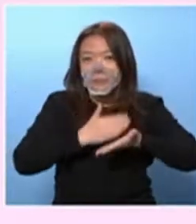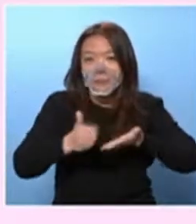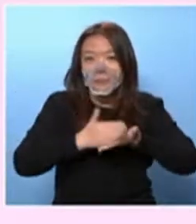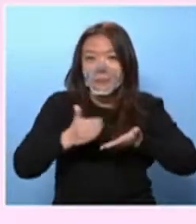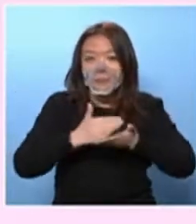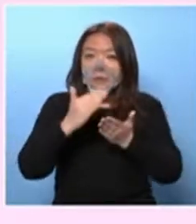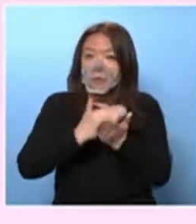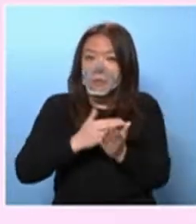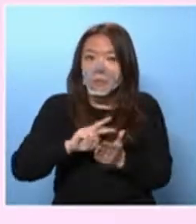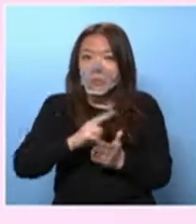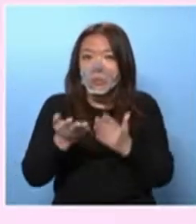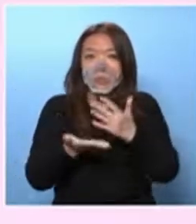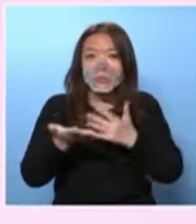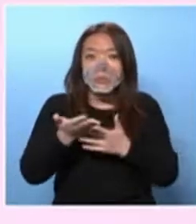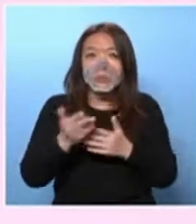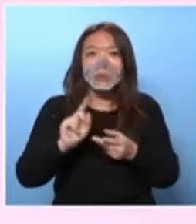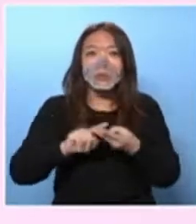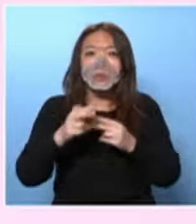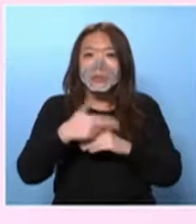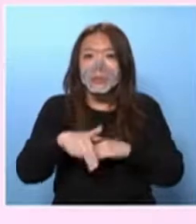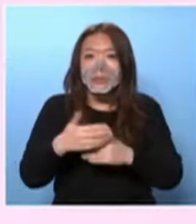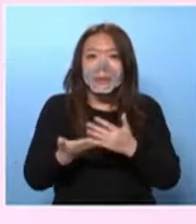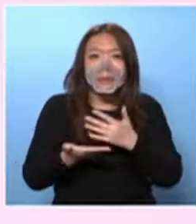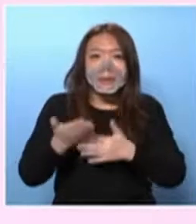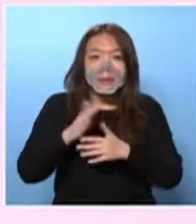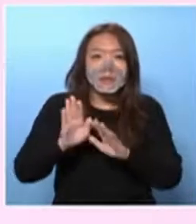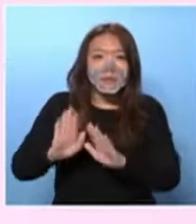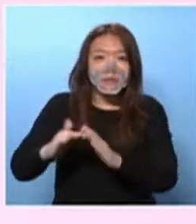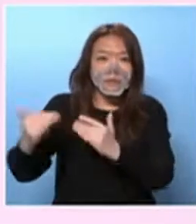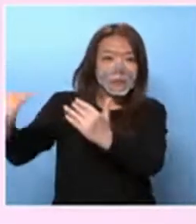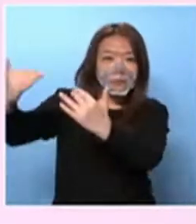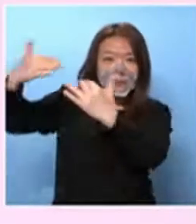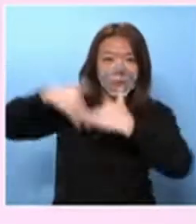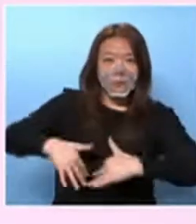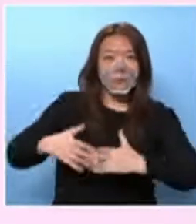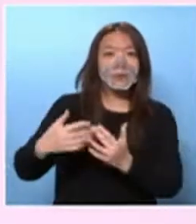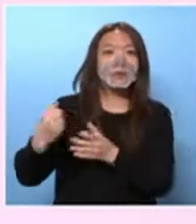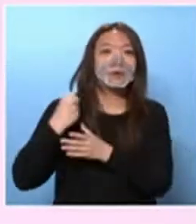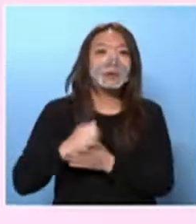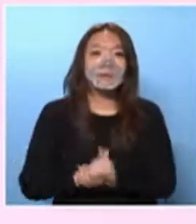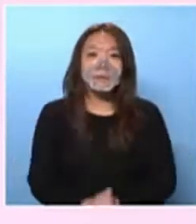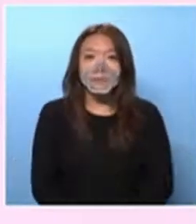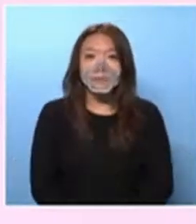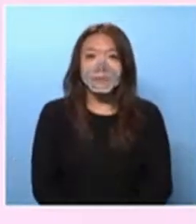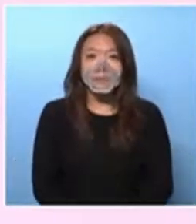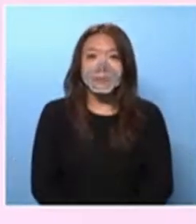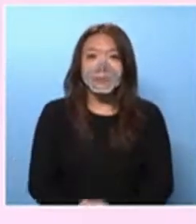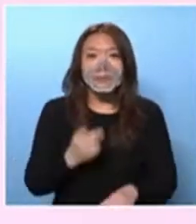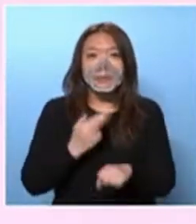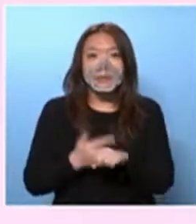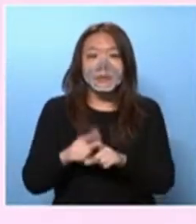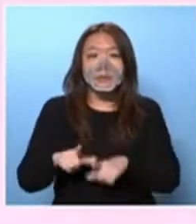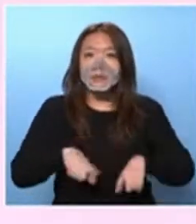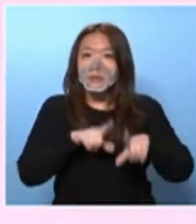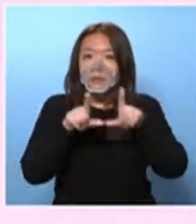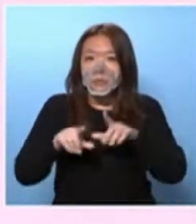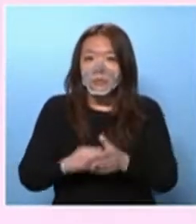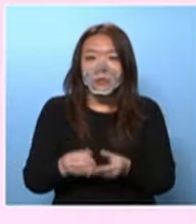drainage improvement works in various districts to enhance the flood control ability. Quality